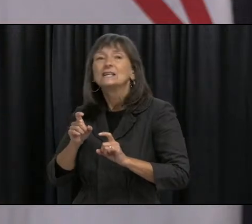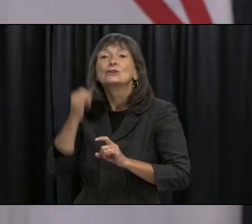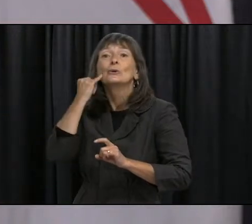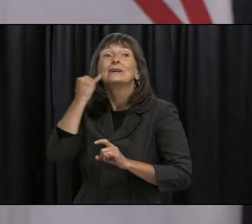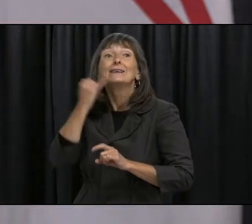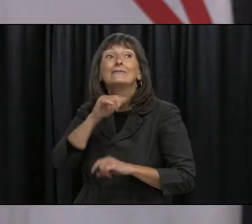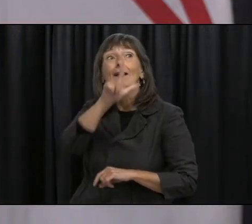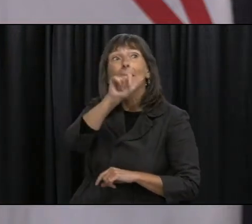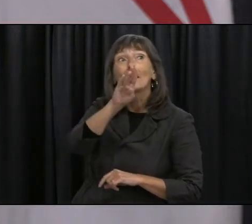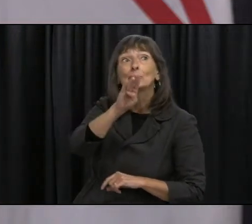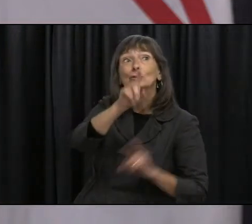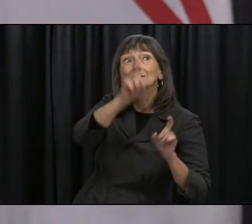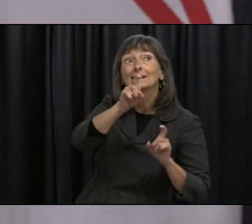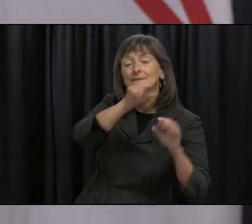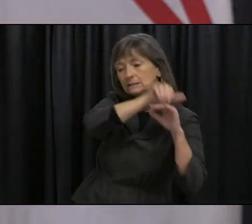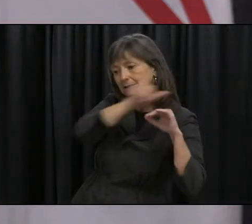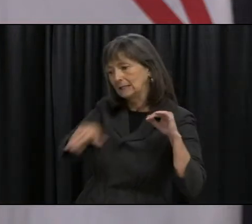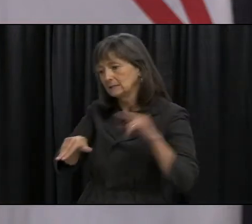time. So